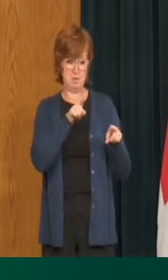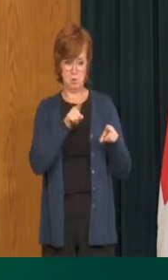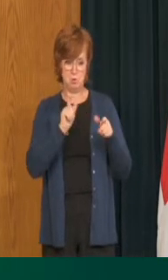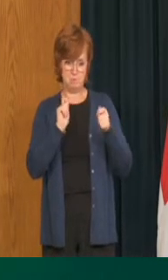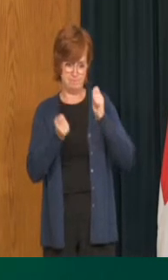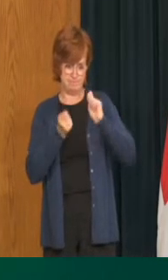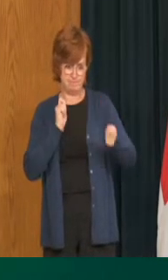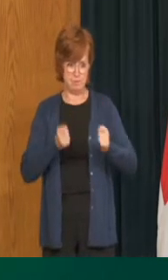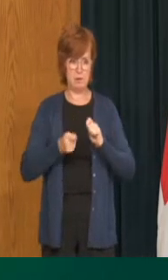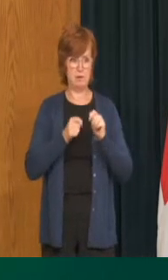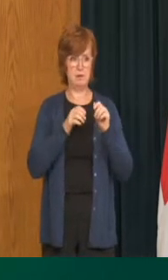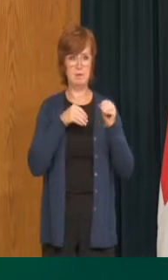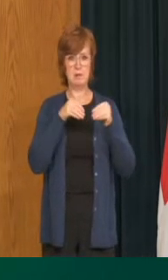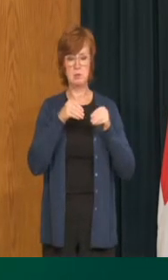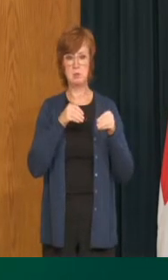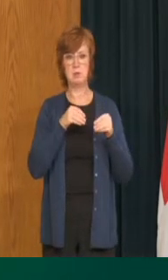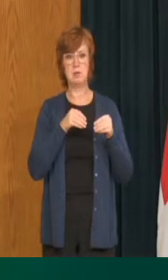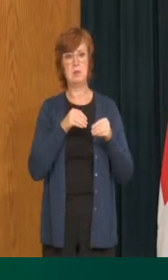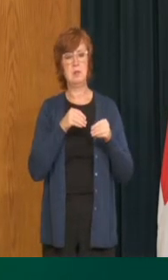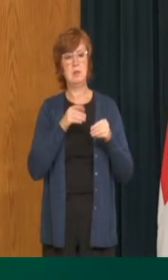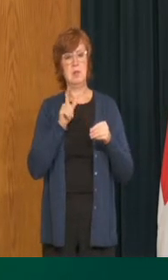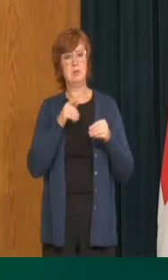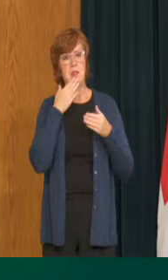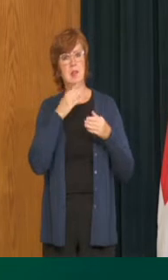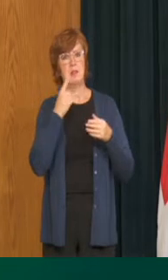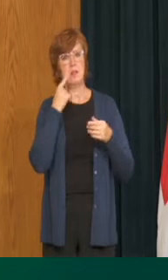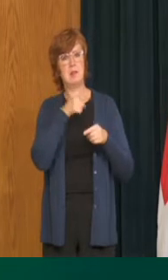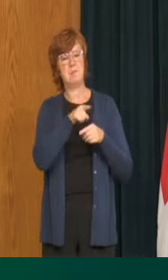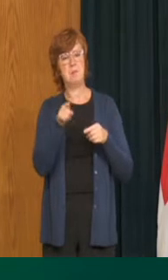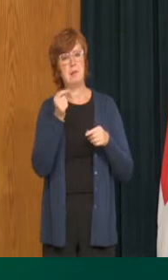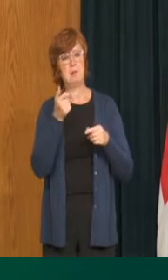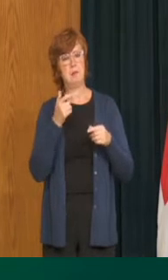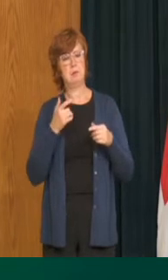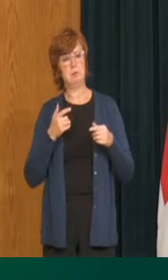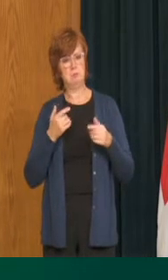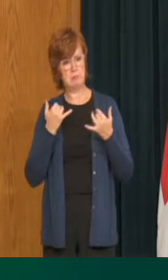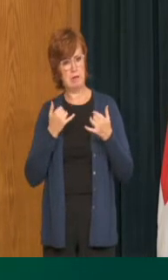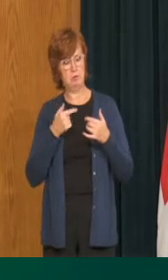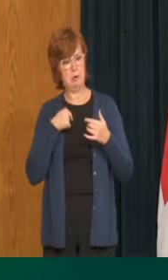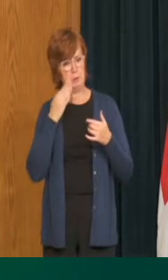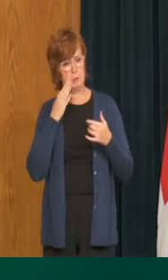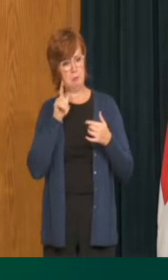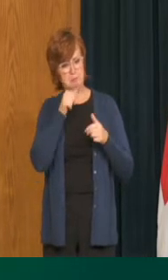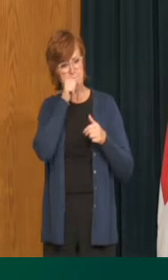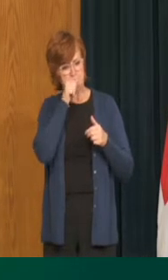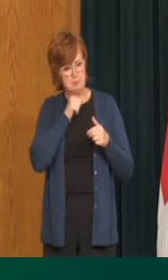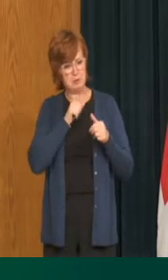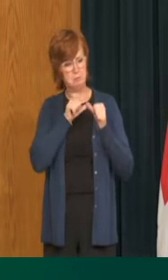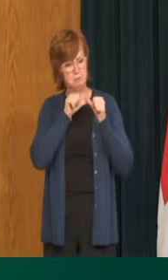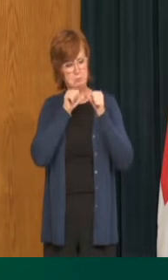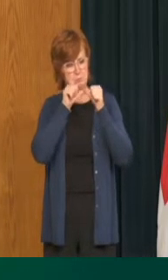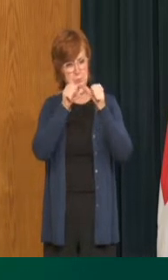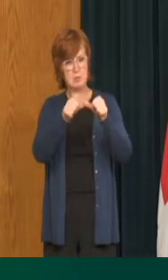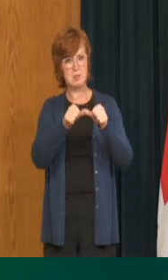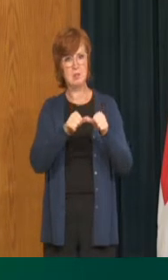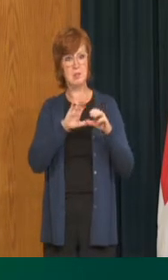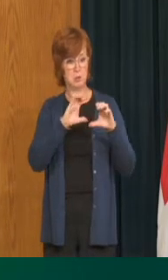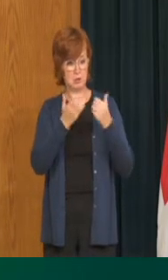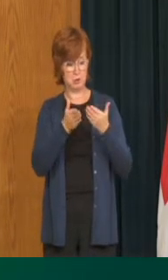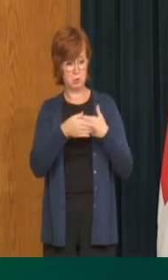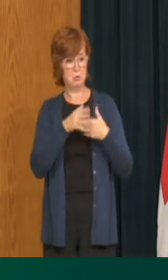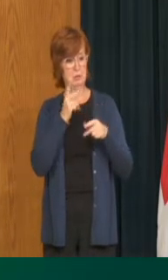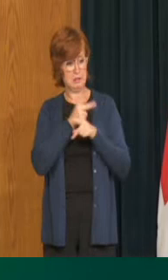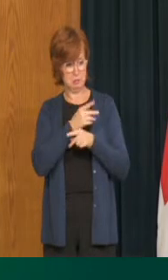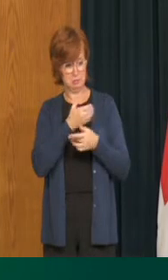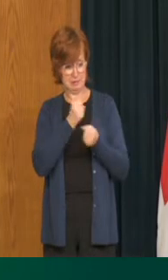their operational plans, and I thank them in advance for, I know, the continued efforts that they are going to make to ensure that those classrooms are as